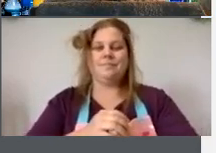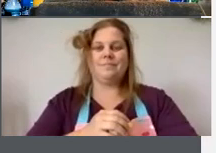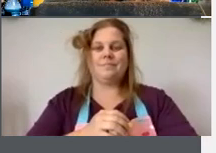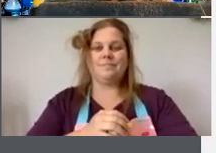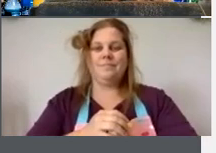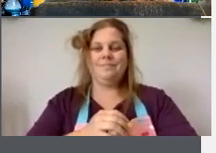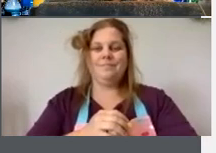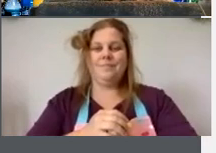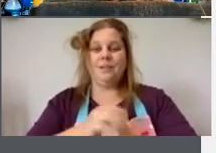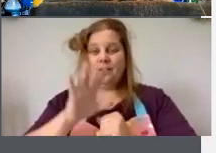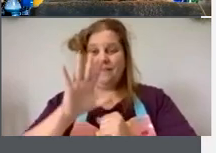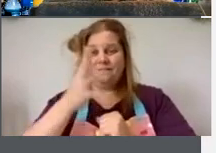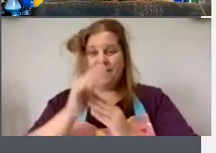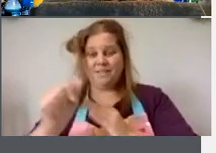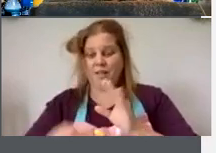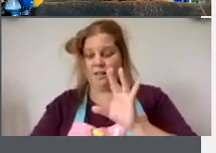Did your $5 move?